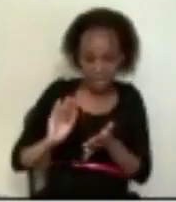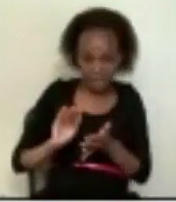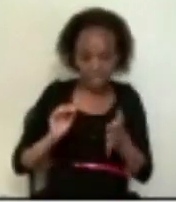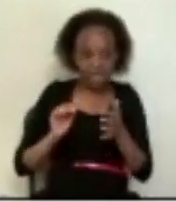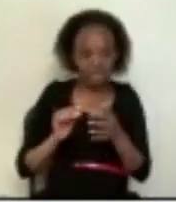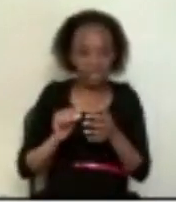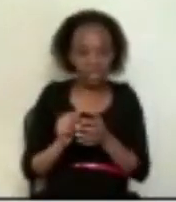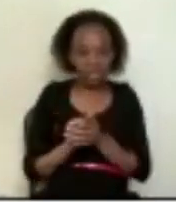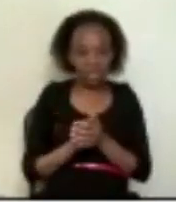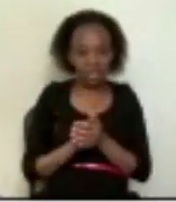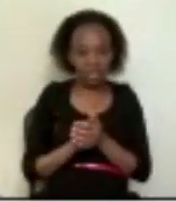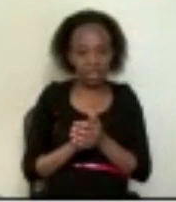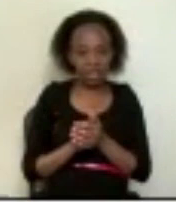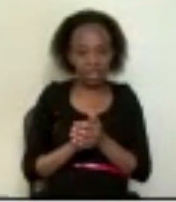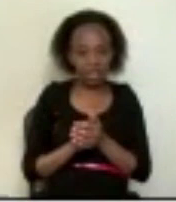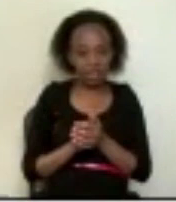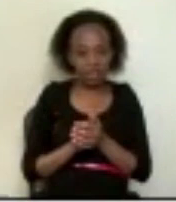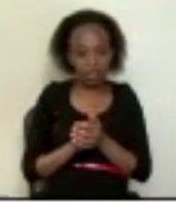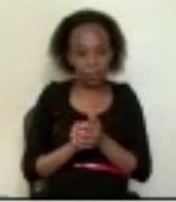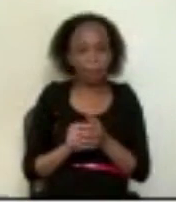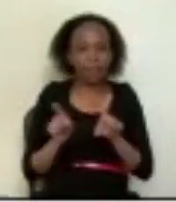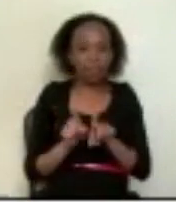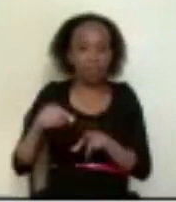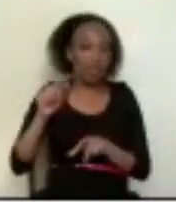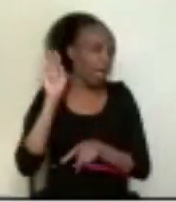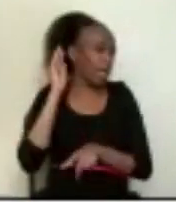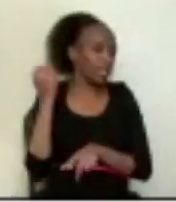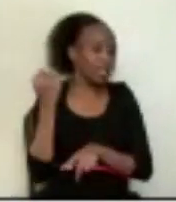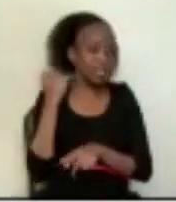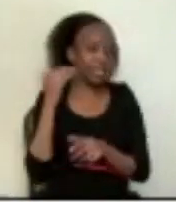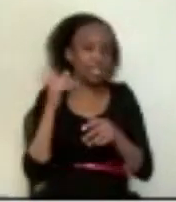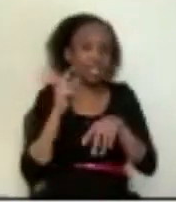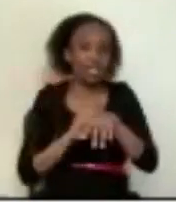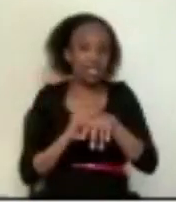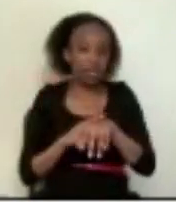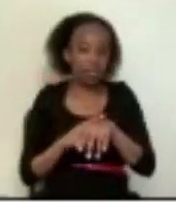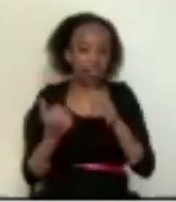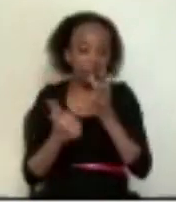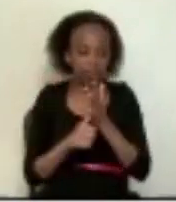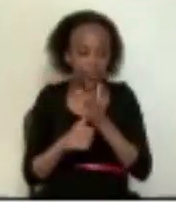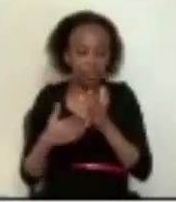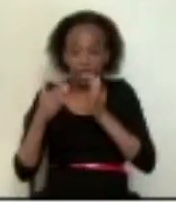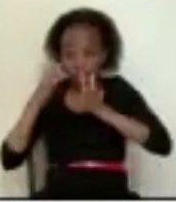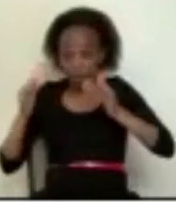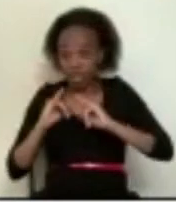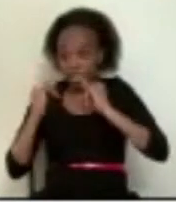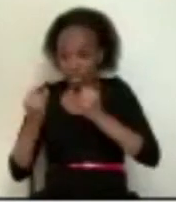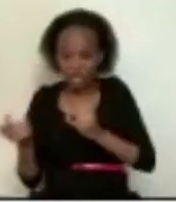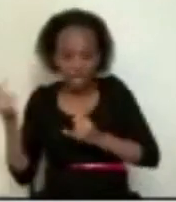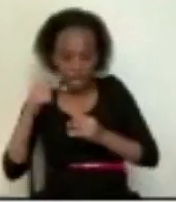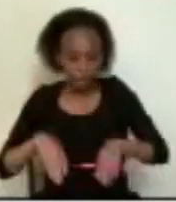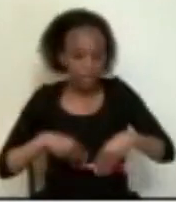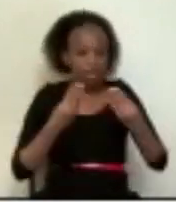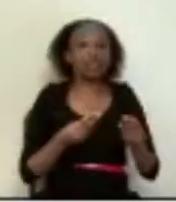heard from, you know, one of the esteemed speakers yesterday, that in a crisis, these big institutions, they come and they offer you